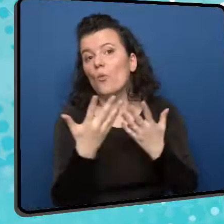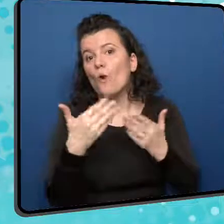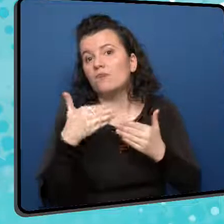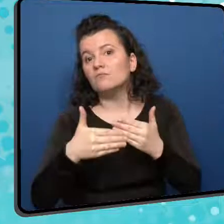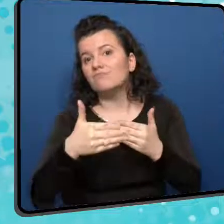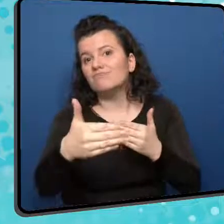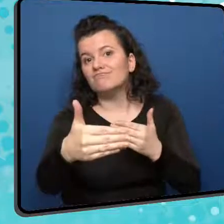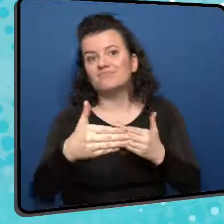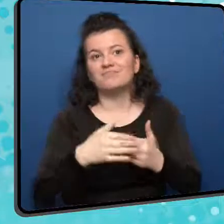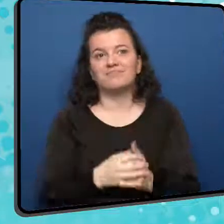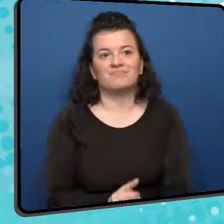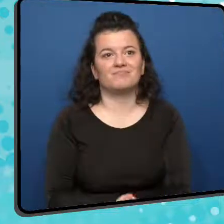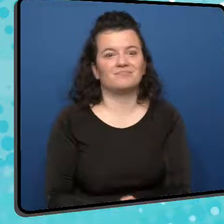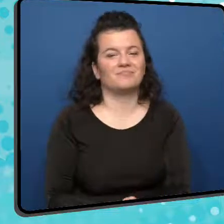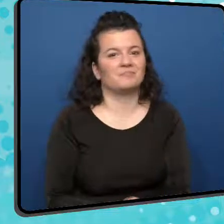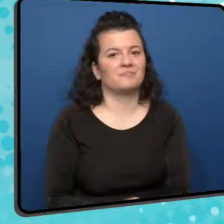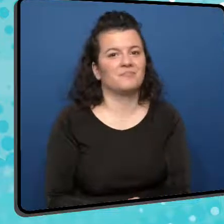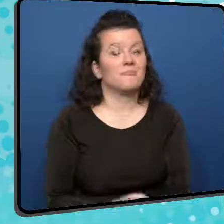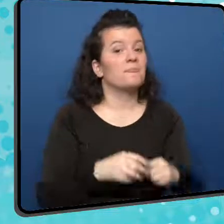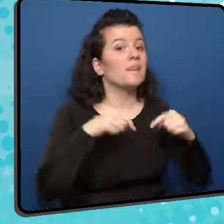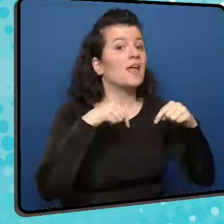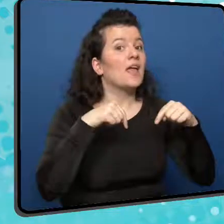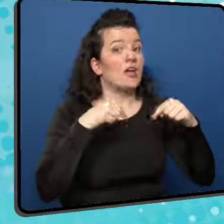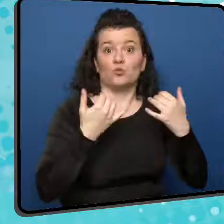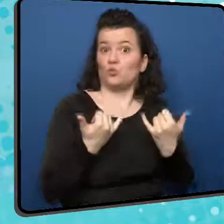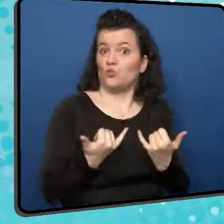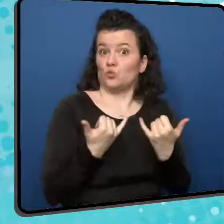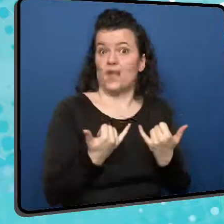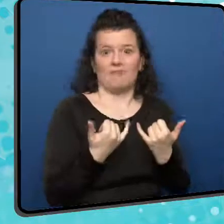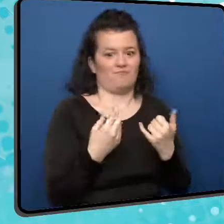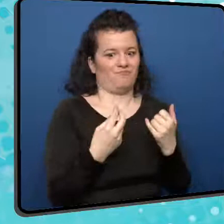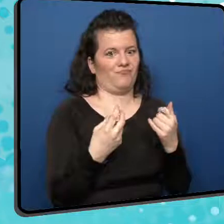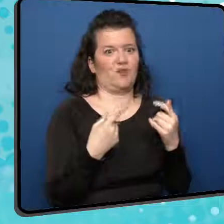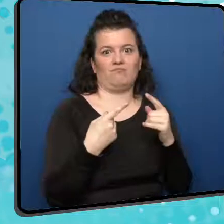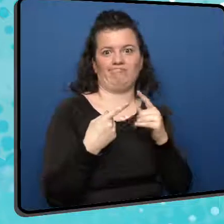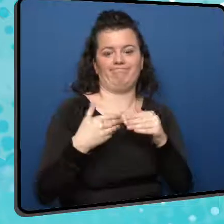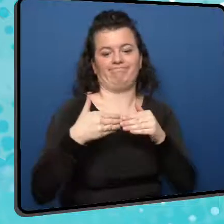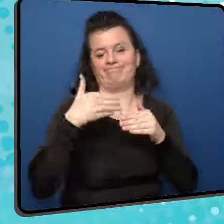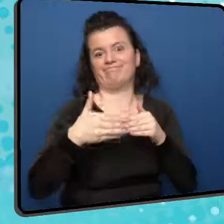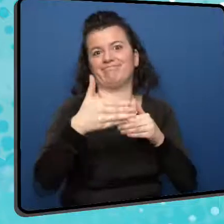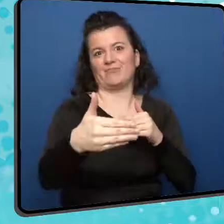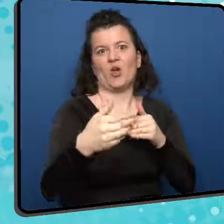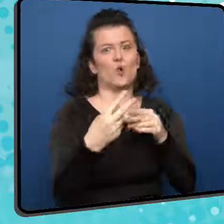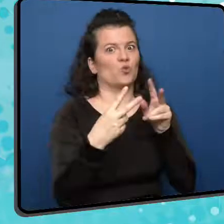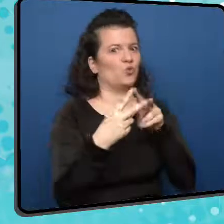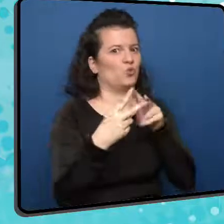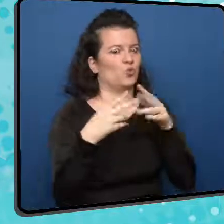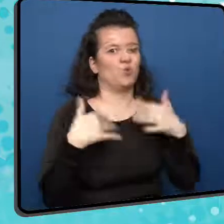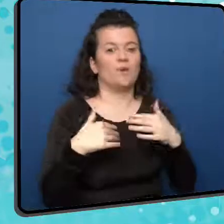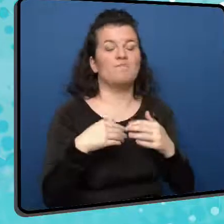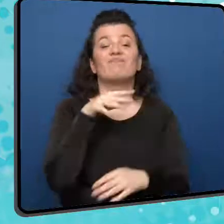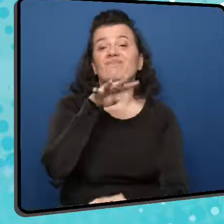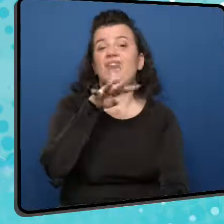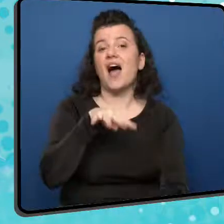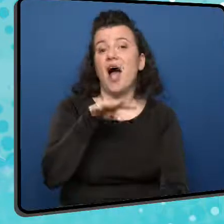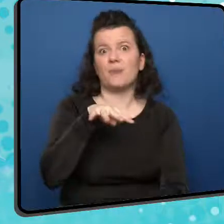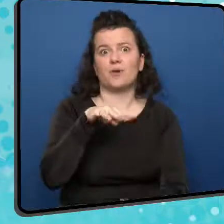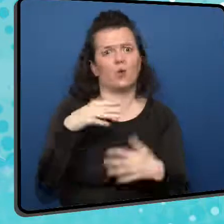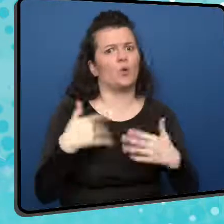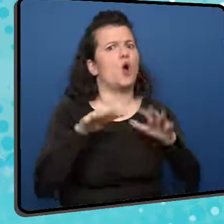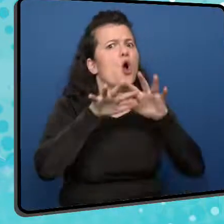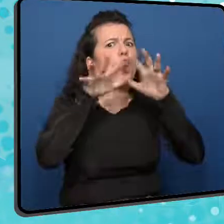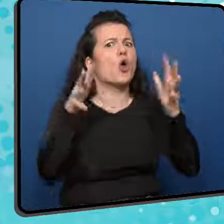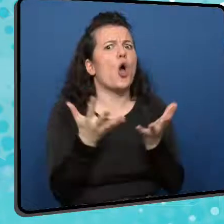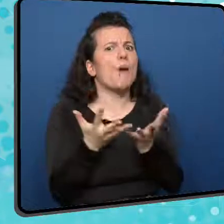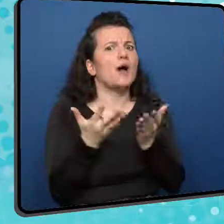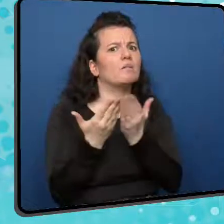I want to highlight in this episode 2 events. In April, the Global AI Student Conference is taking place.